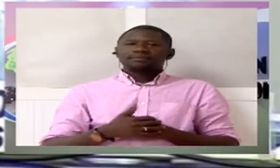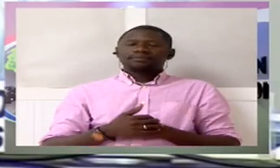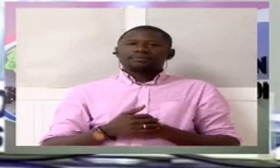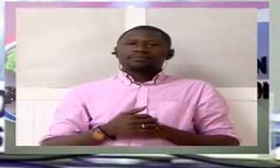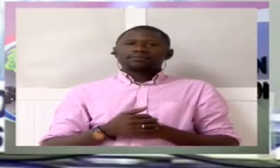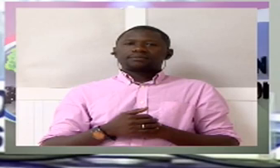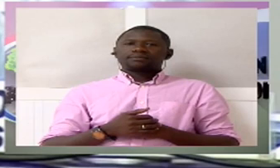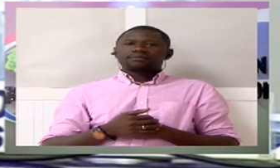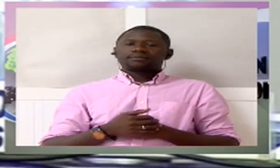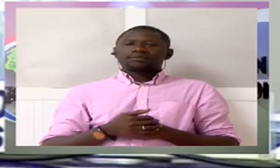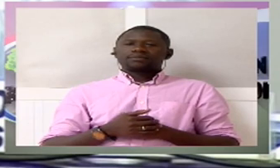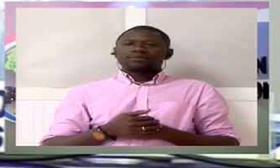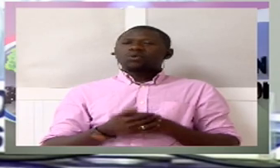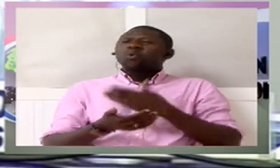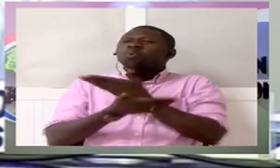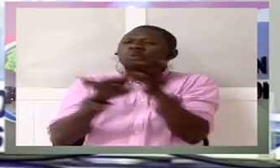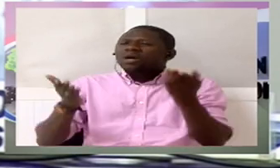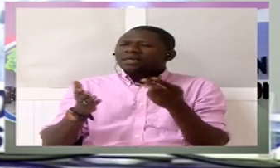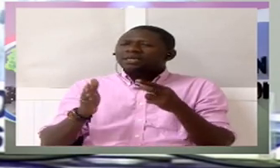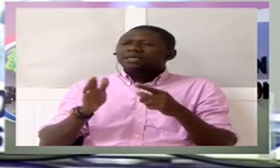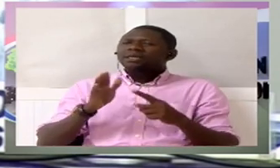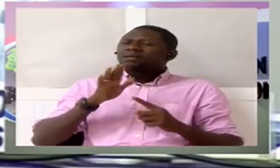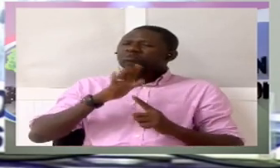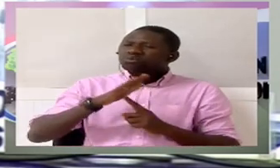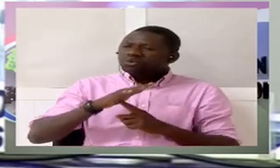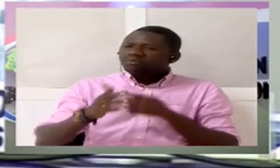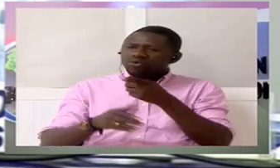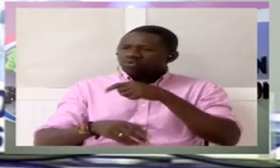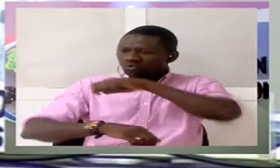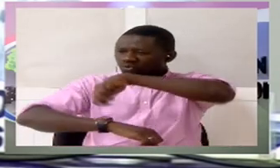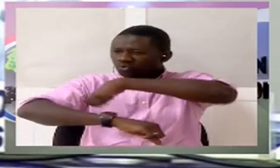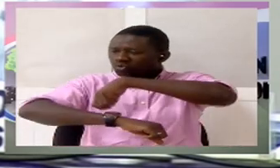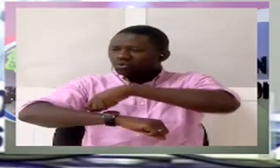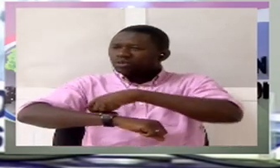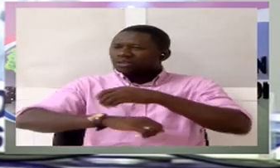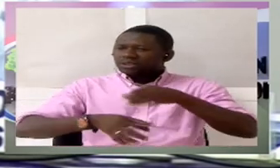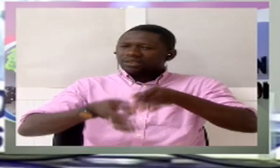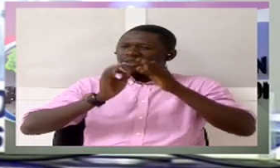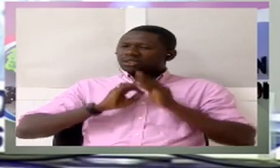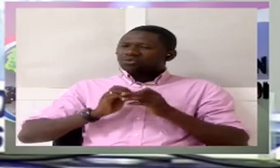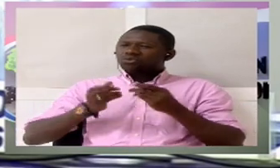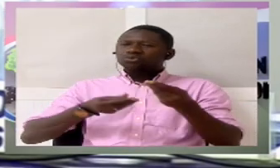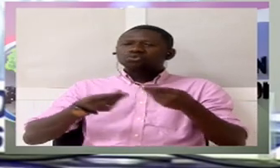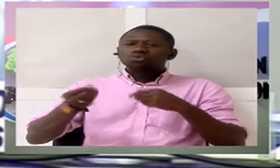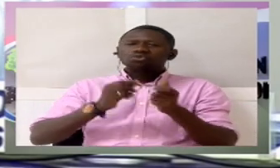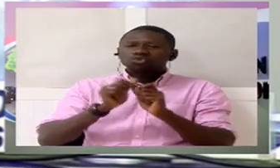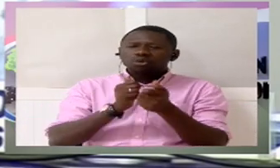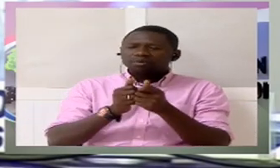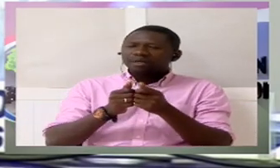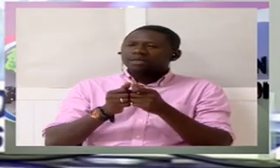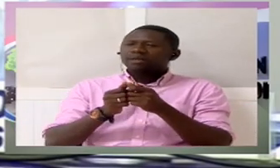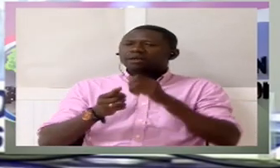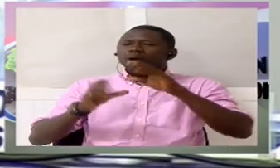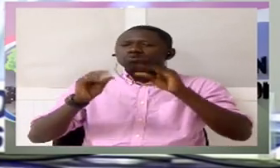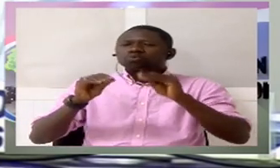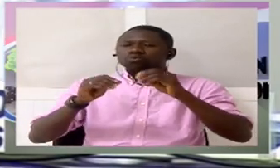for you to cook food? Take it to that shop by the foam factory to get it smuggled for